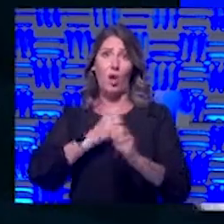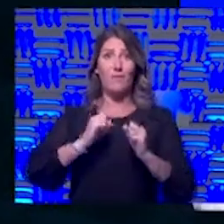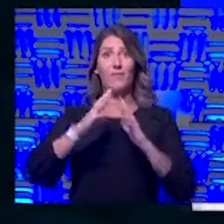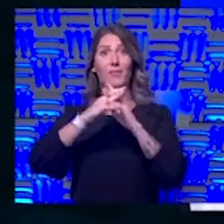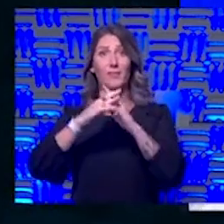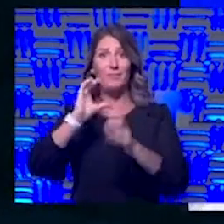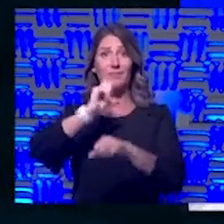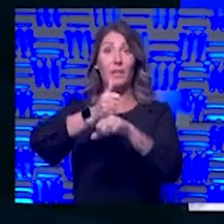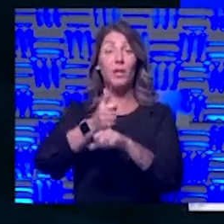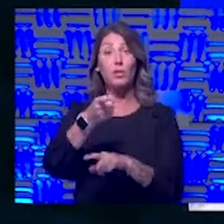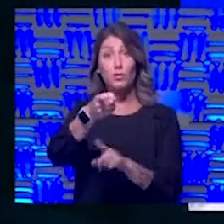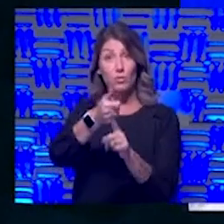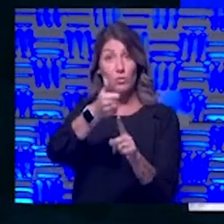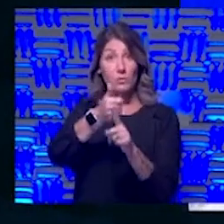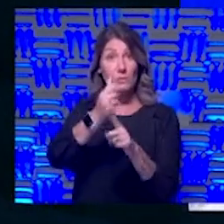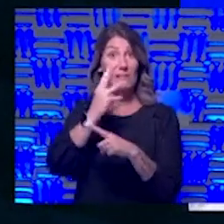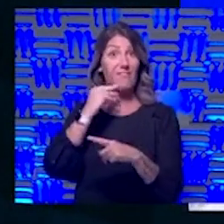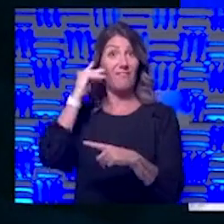Veteran.